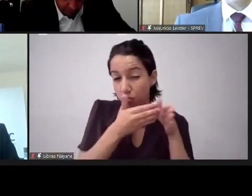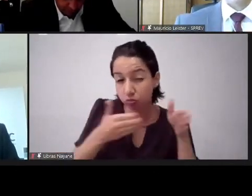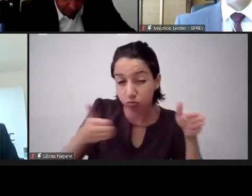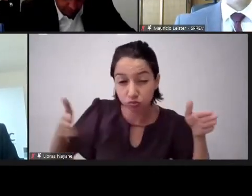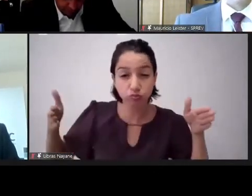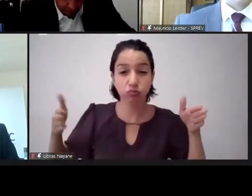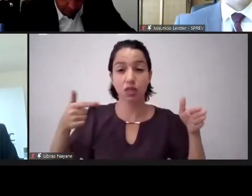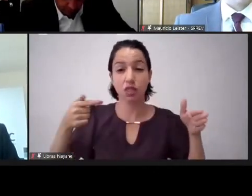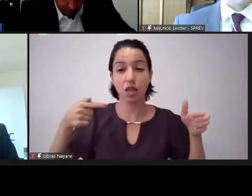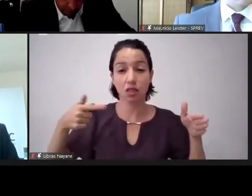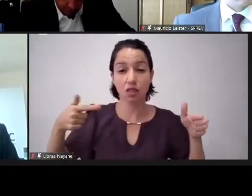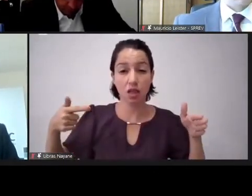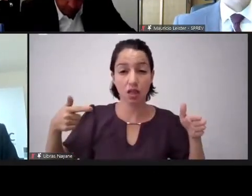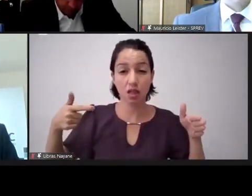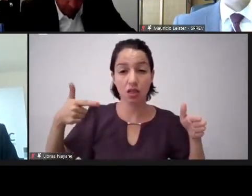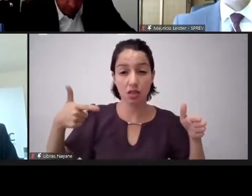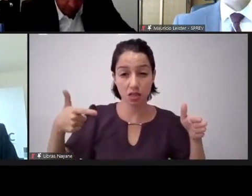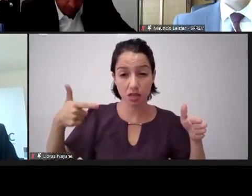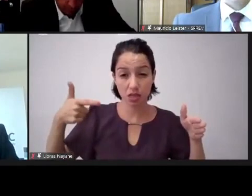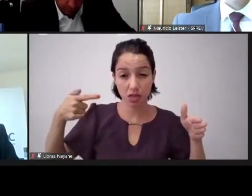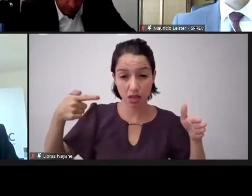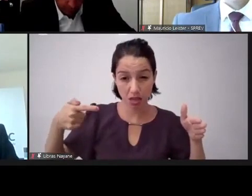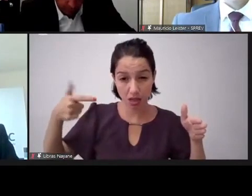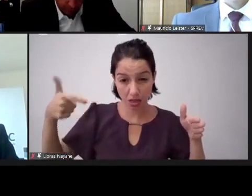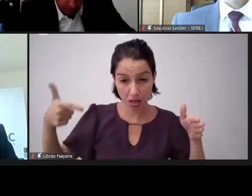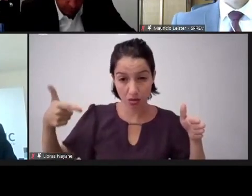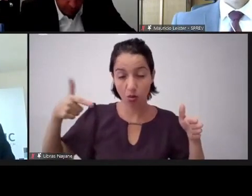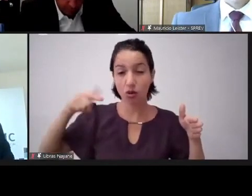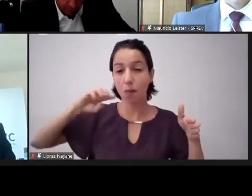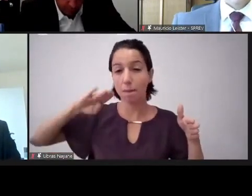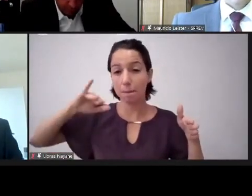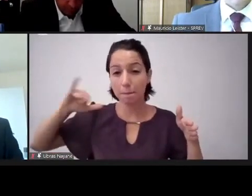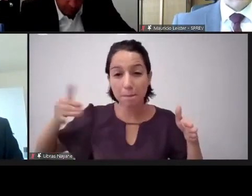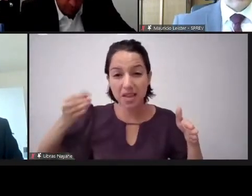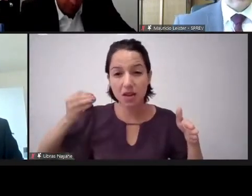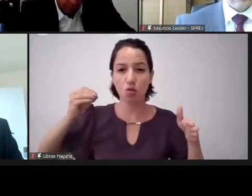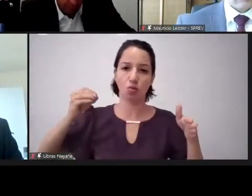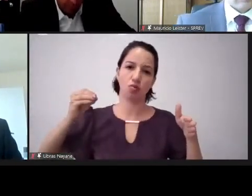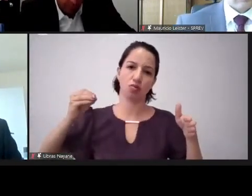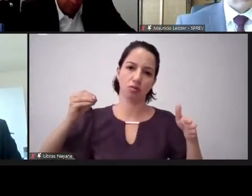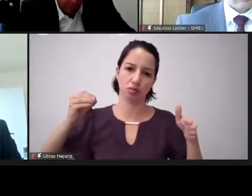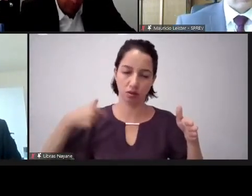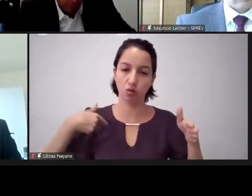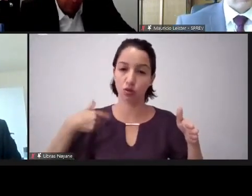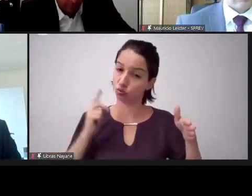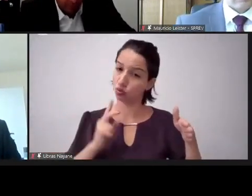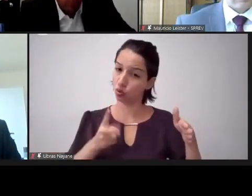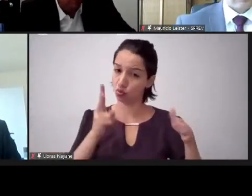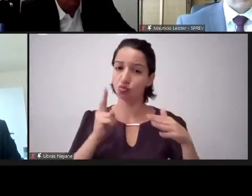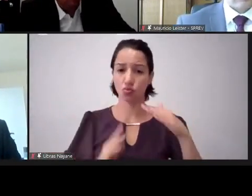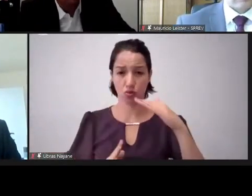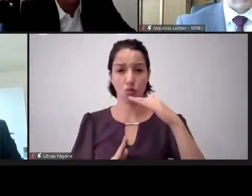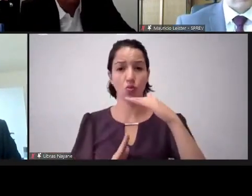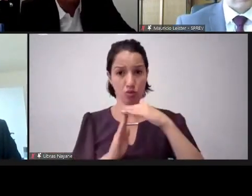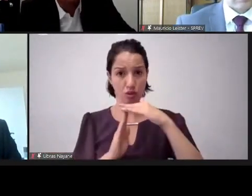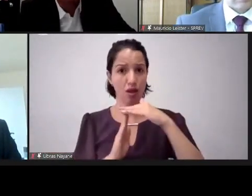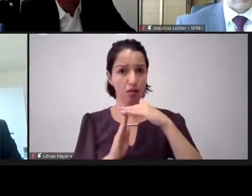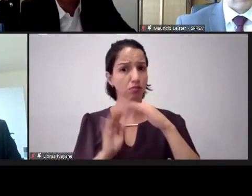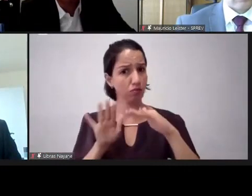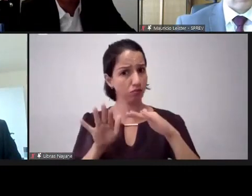60 billion, which is the anticipation for the following years. We still have this